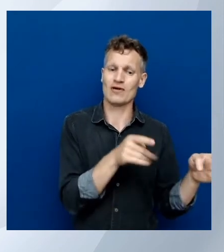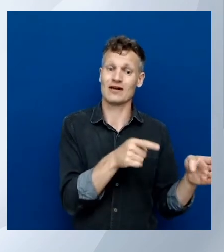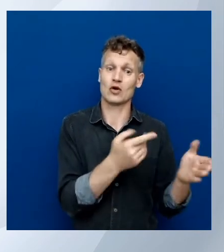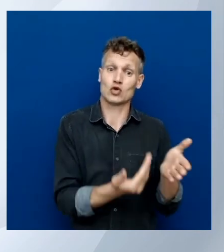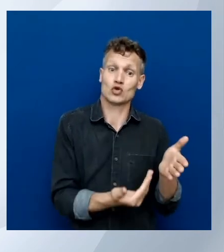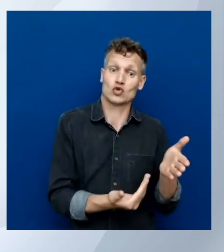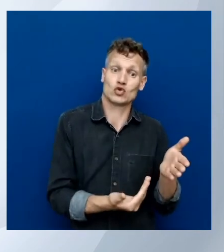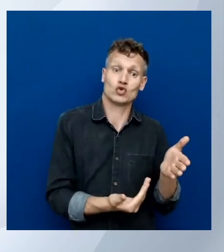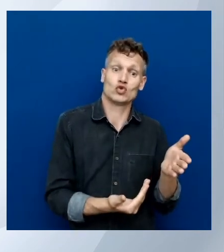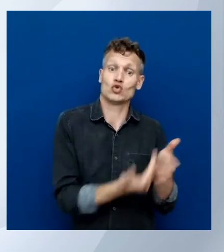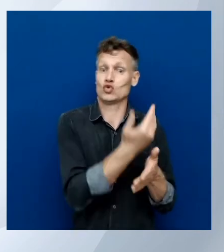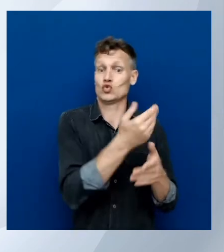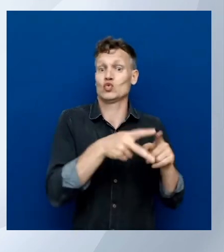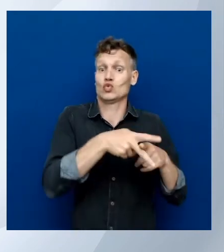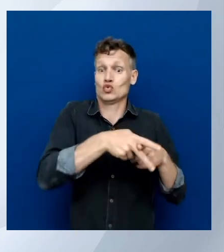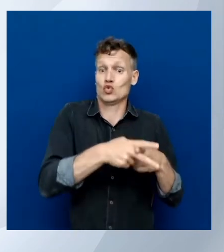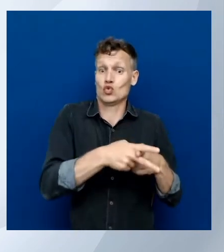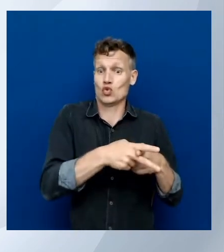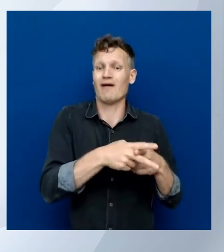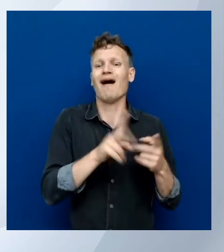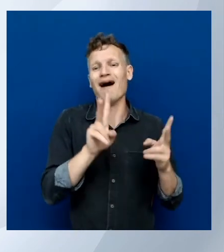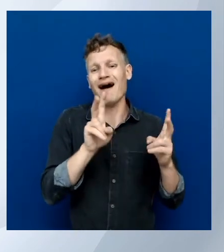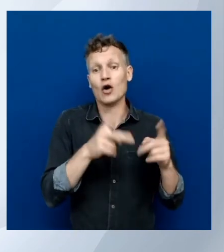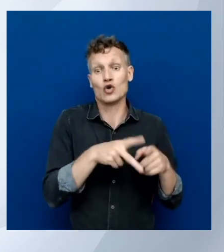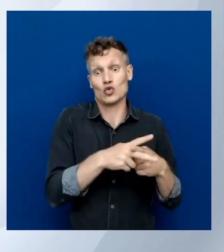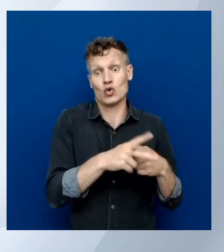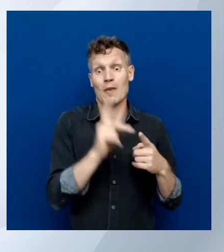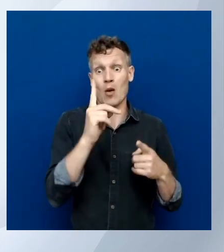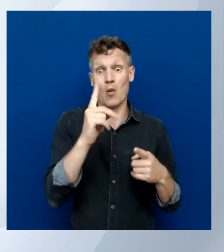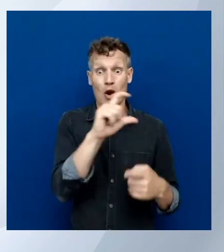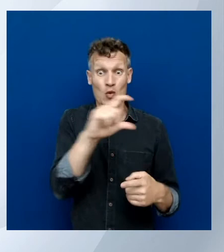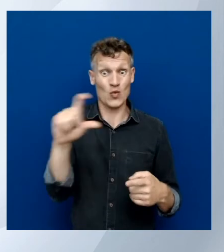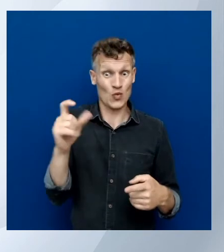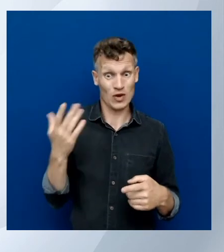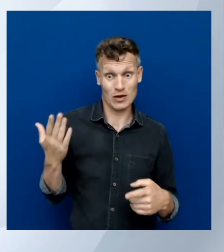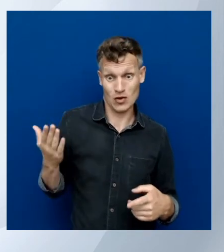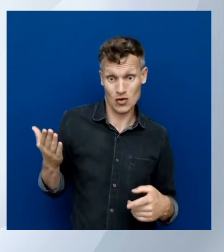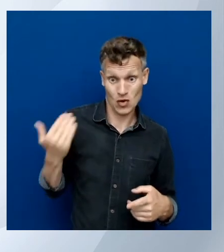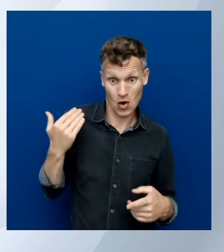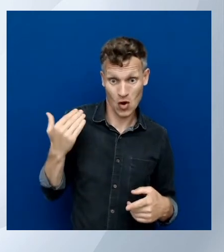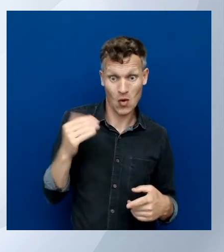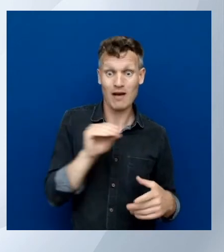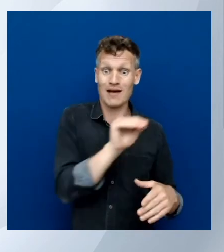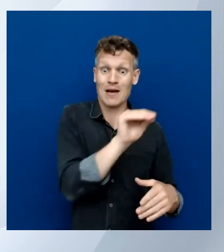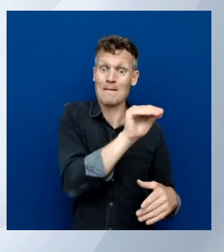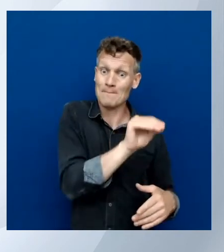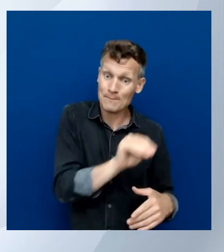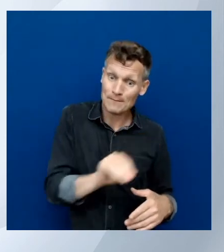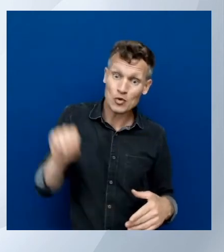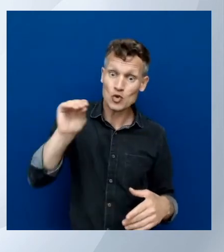just last week it has been moved under the Open